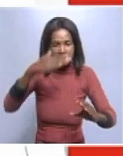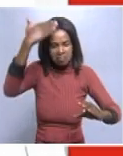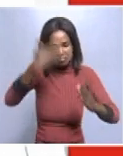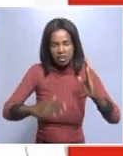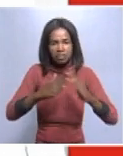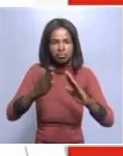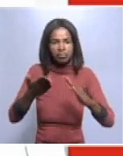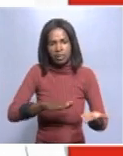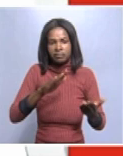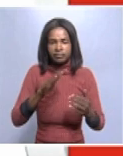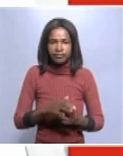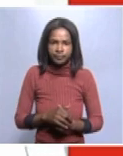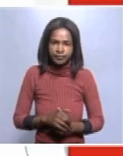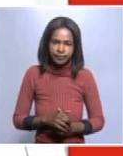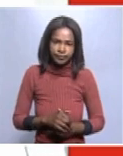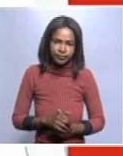5.